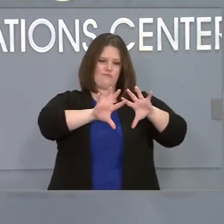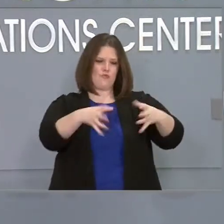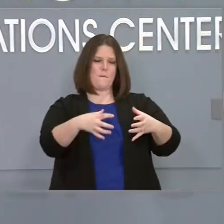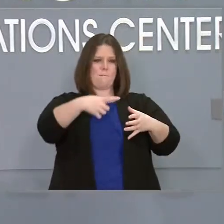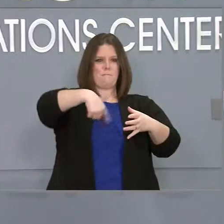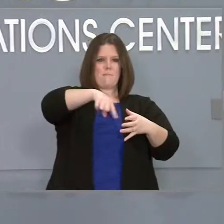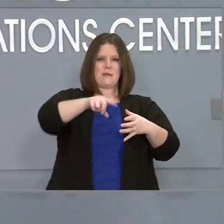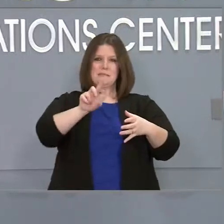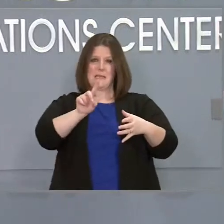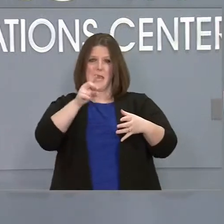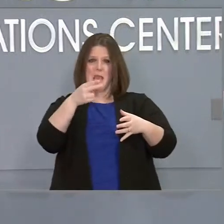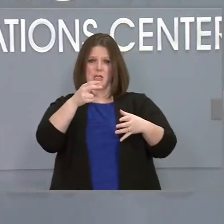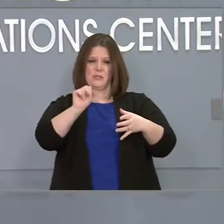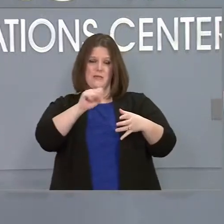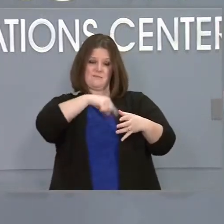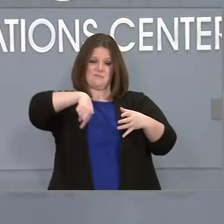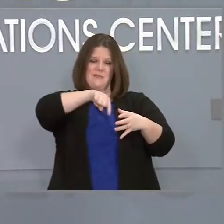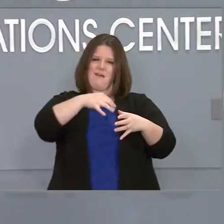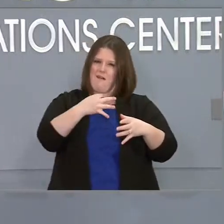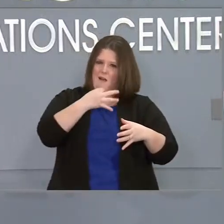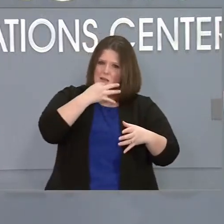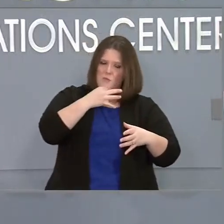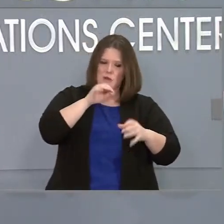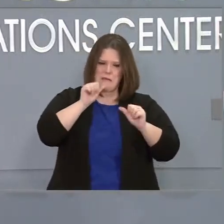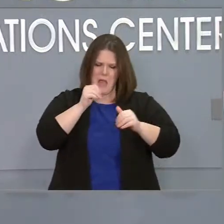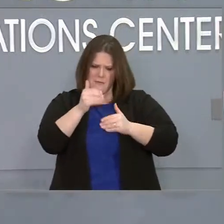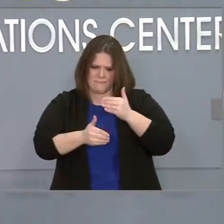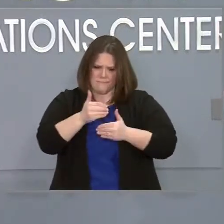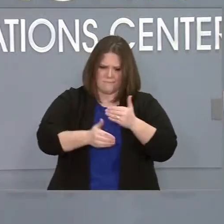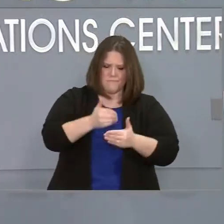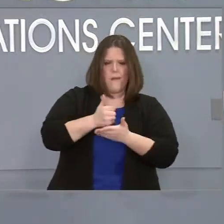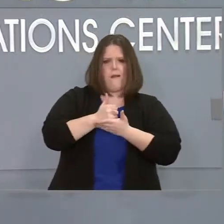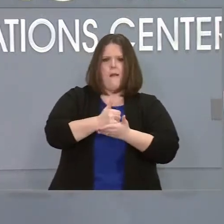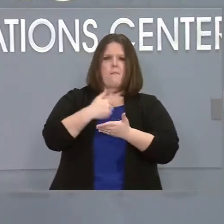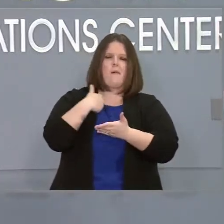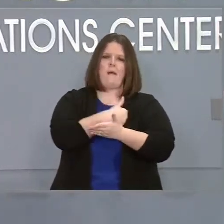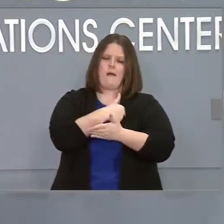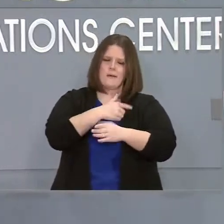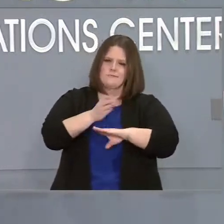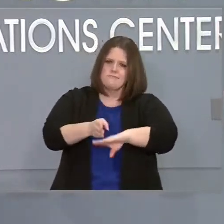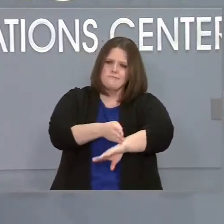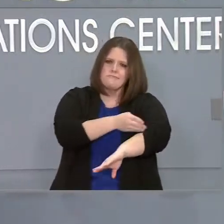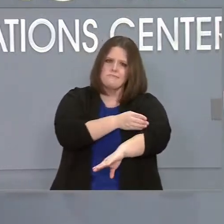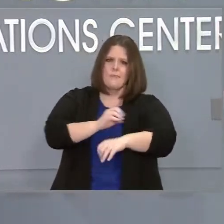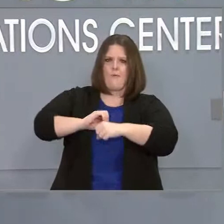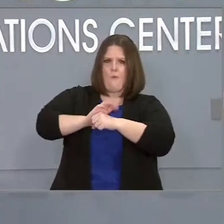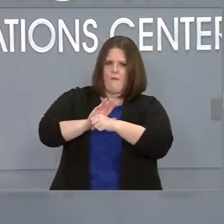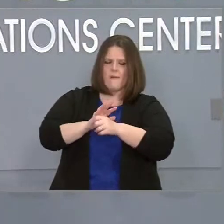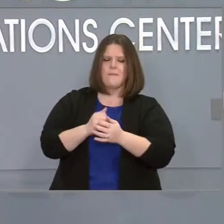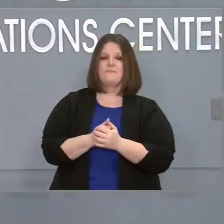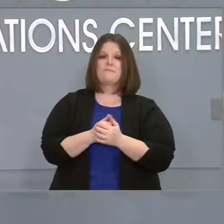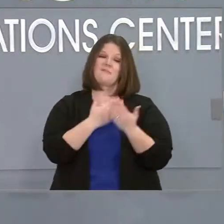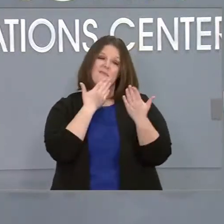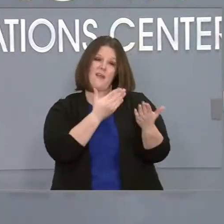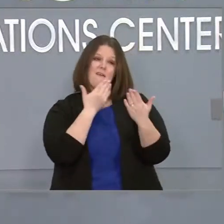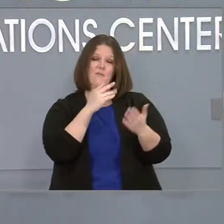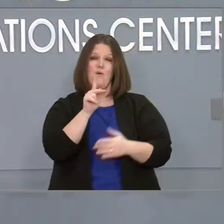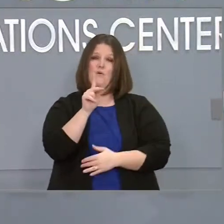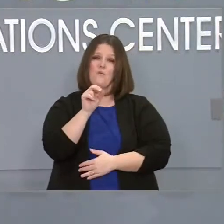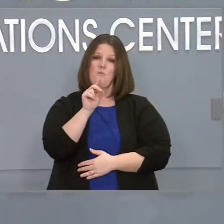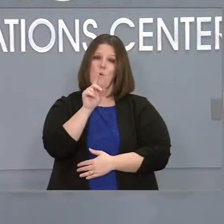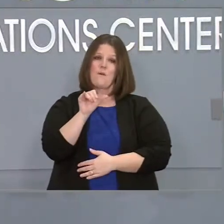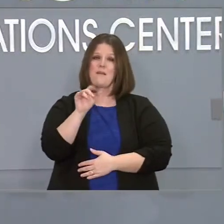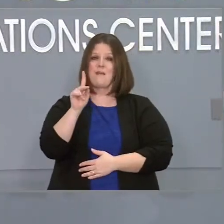who are ready to keep our excellent work going. And we're thankful to Cody Kinsley for his willingness to step up and continue